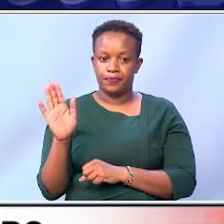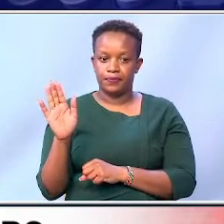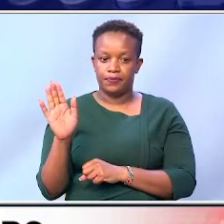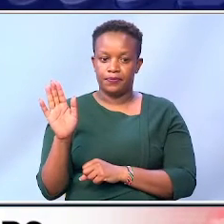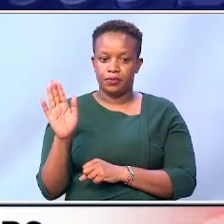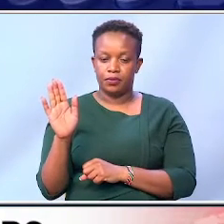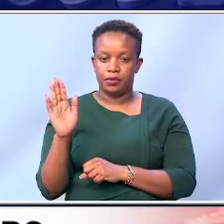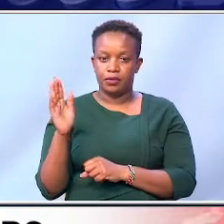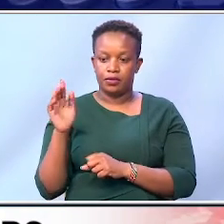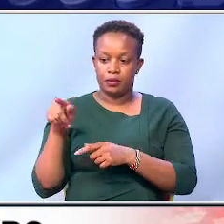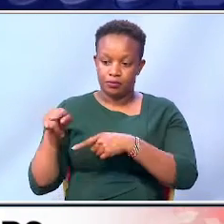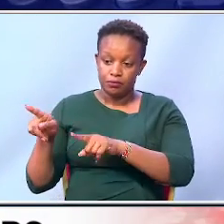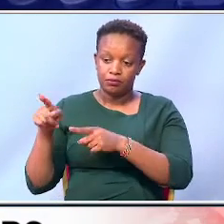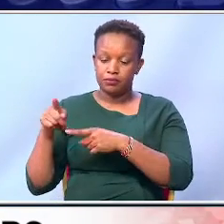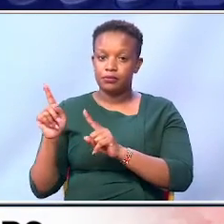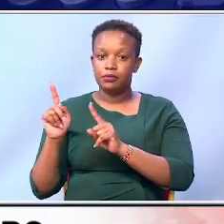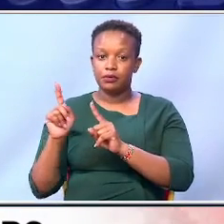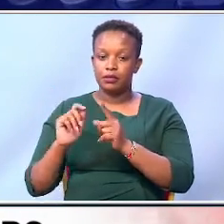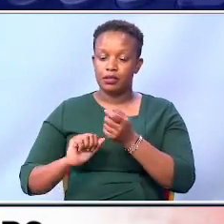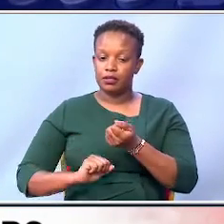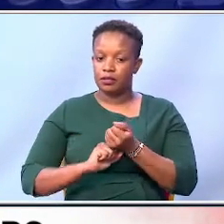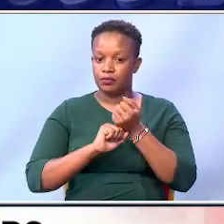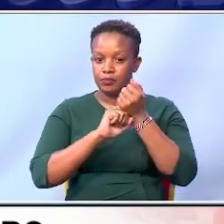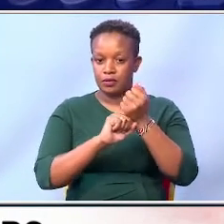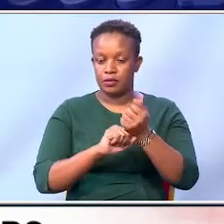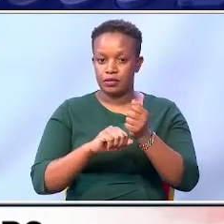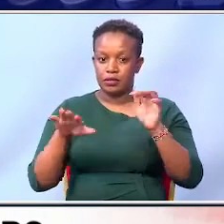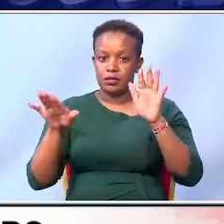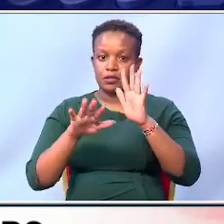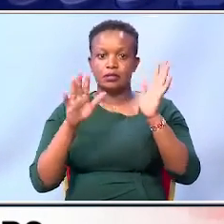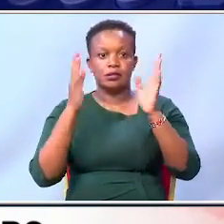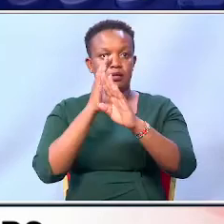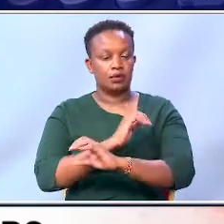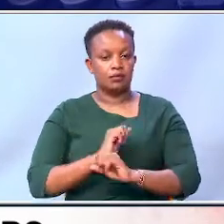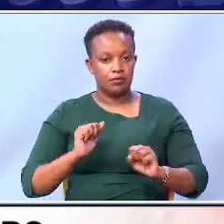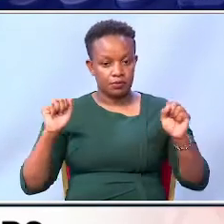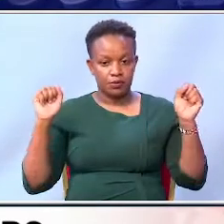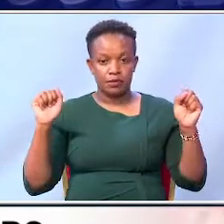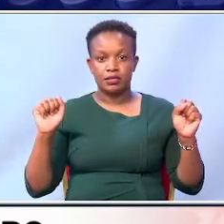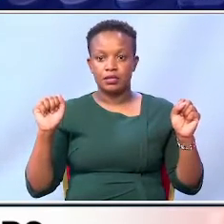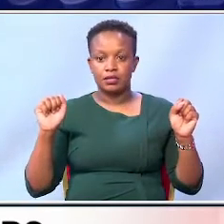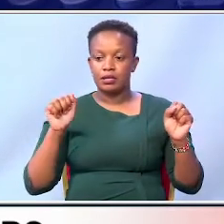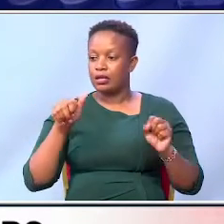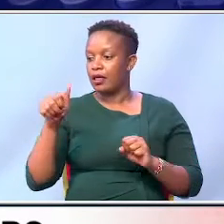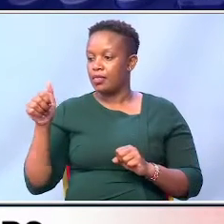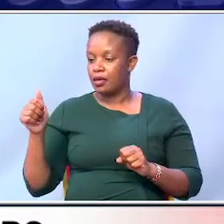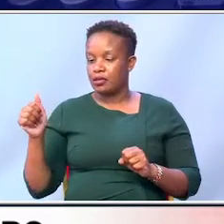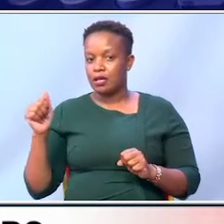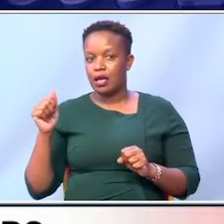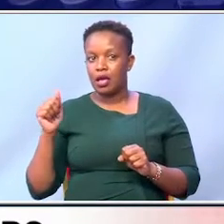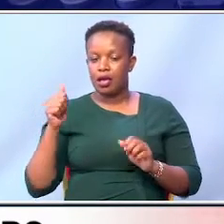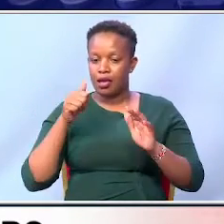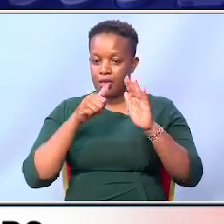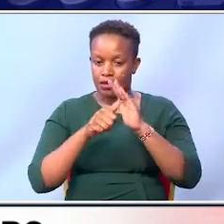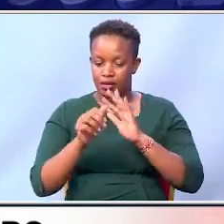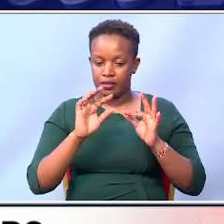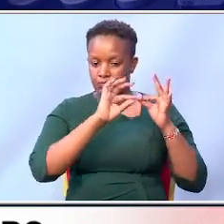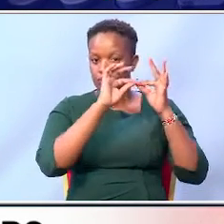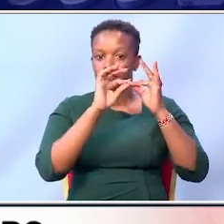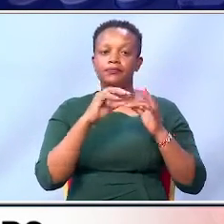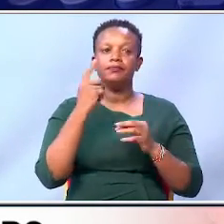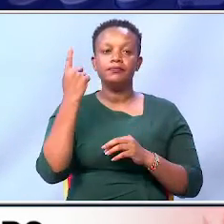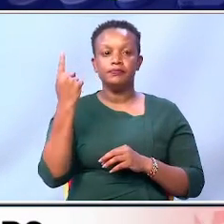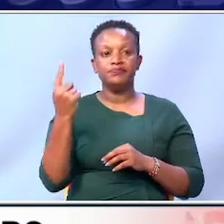katika mlengo wa makamu wa rais na 31 wako katika mlengo wa Azimio. Sasa hiyo